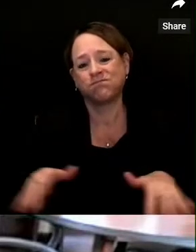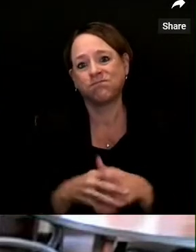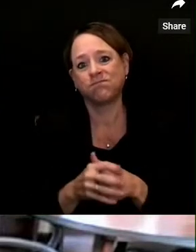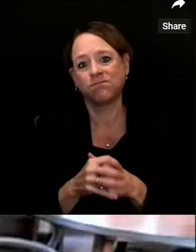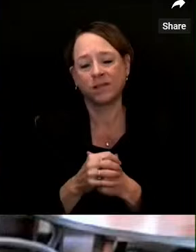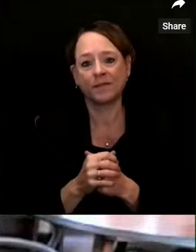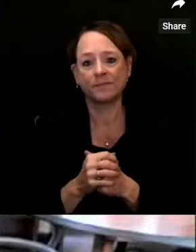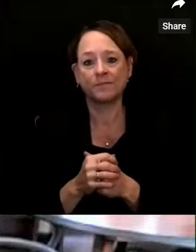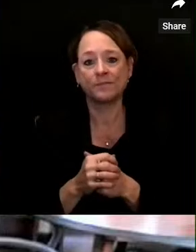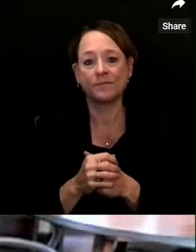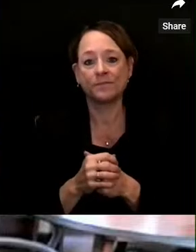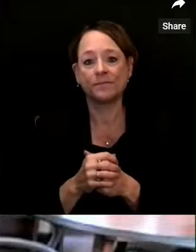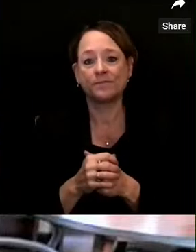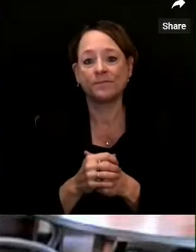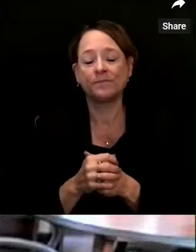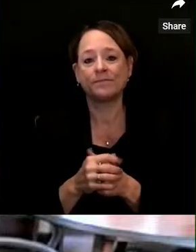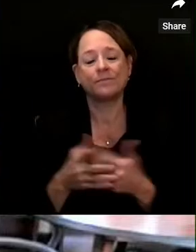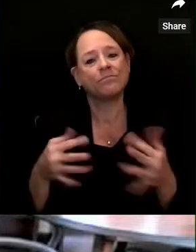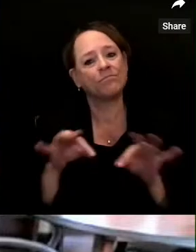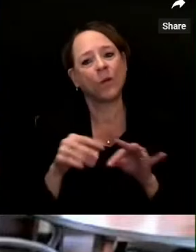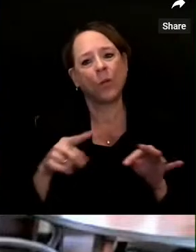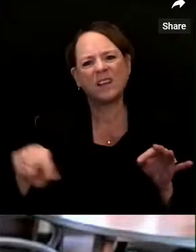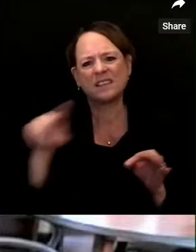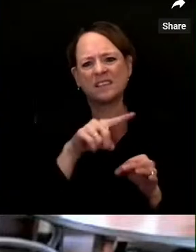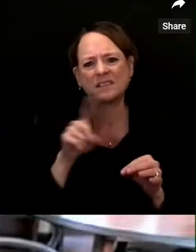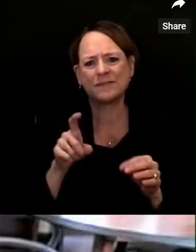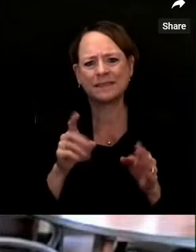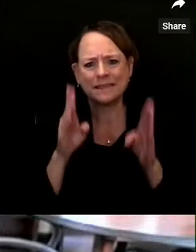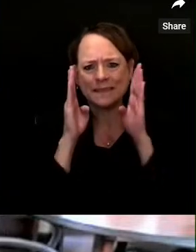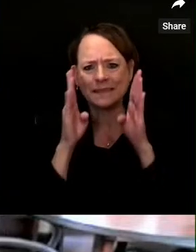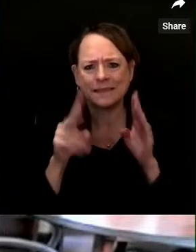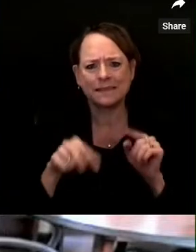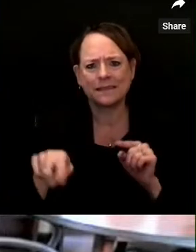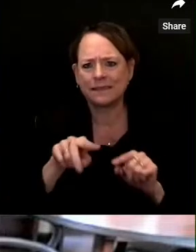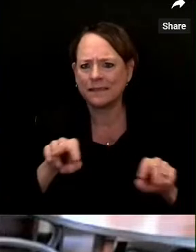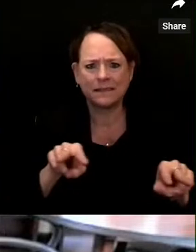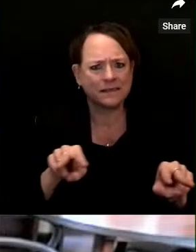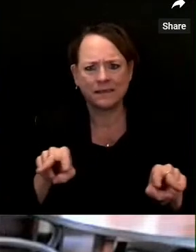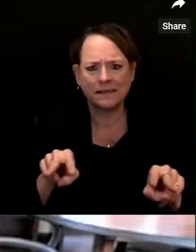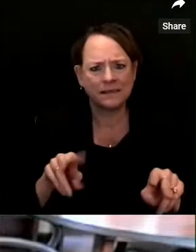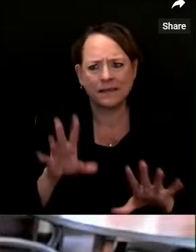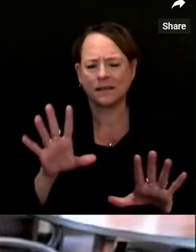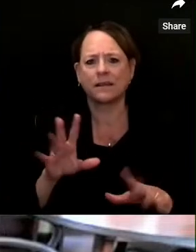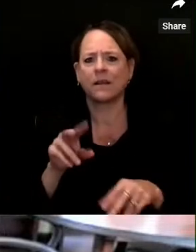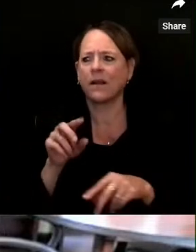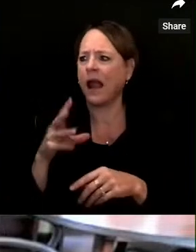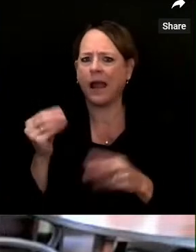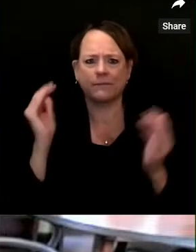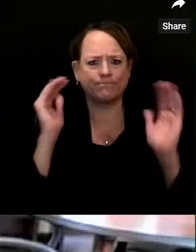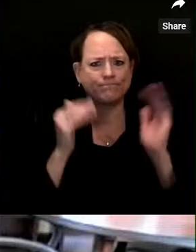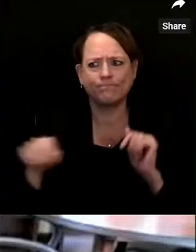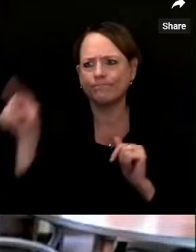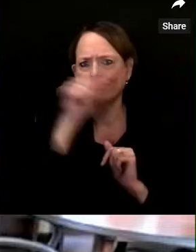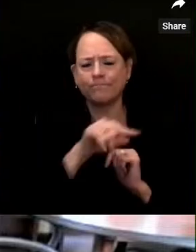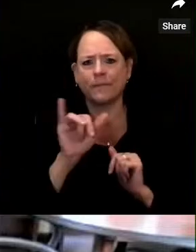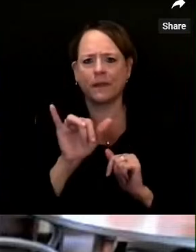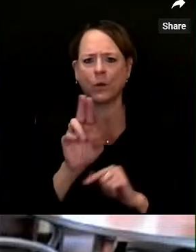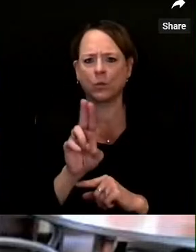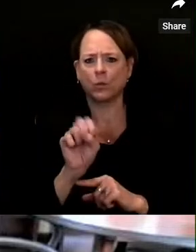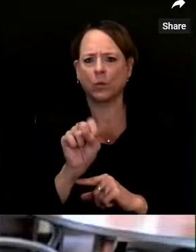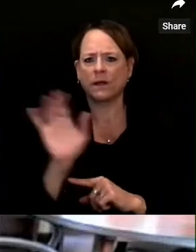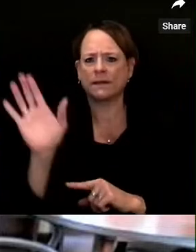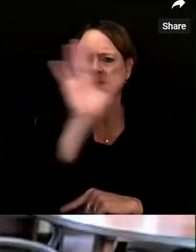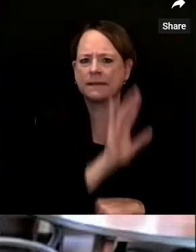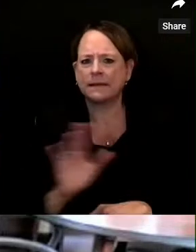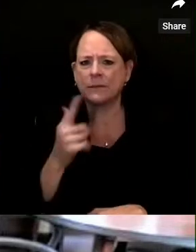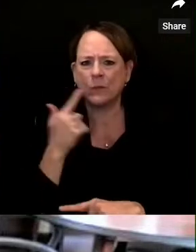in the reports that we are seeing from places around the country is that where we are seeing the beginnings perhaps of a leveling off,